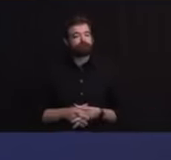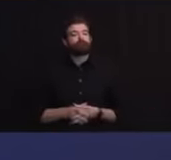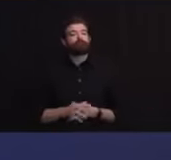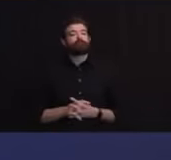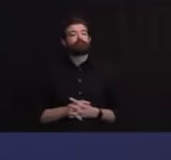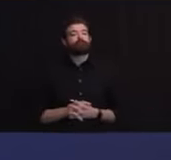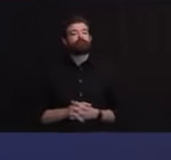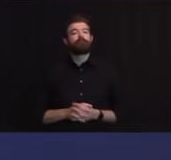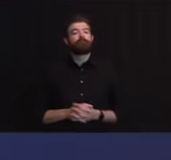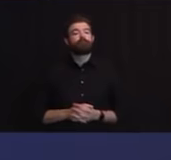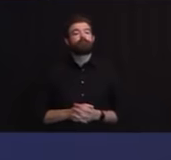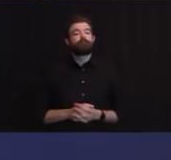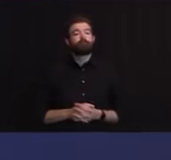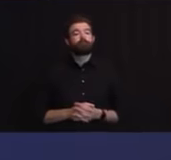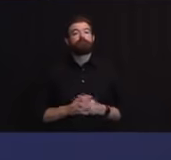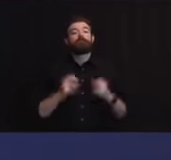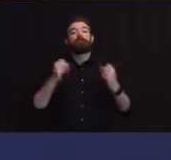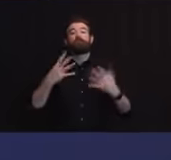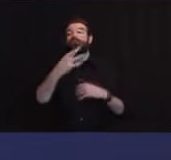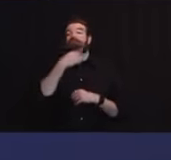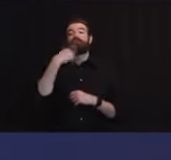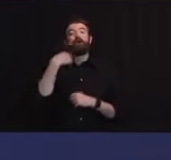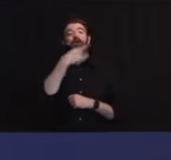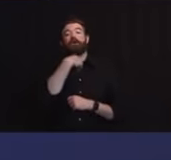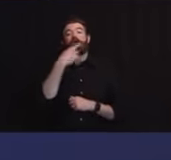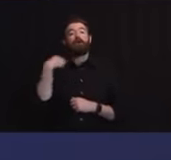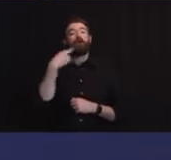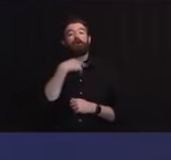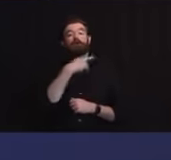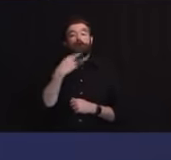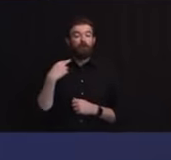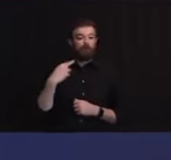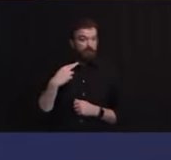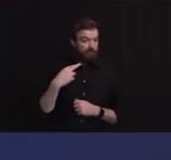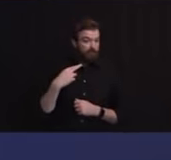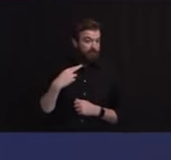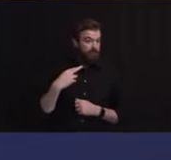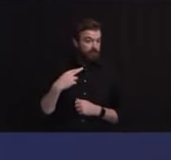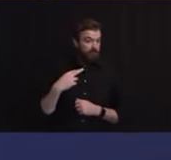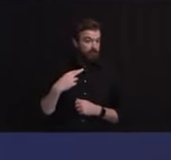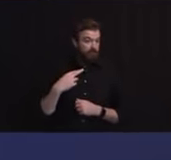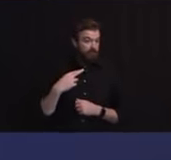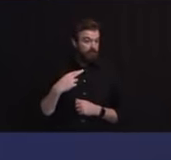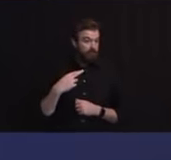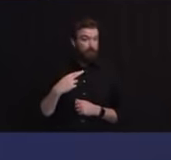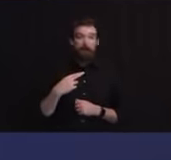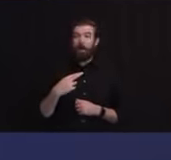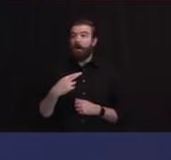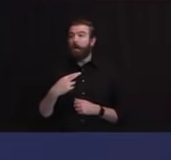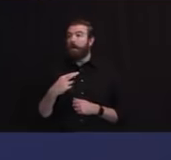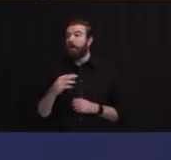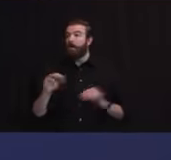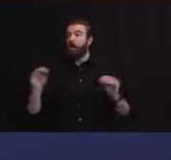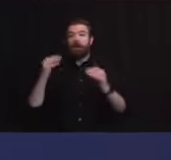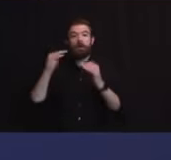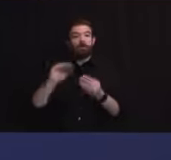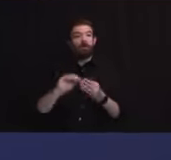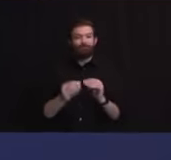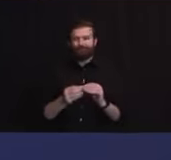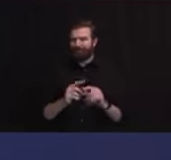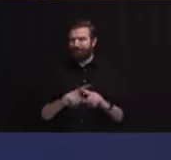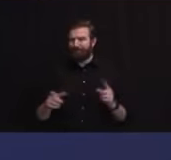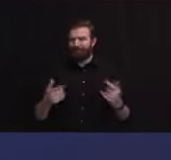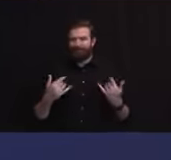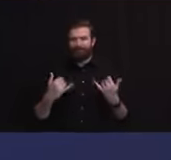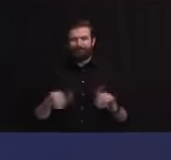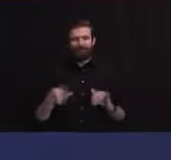talked to said that expanding wouldn't really make a difference because they can't add any more seats without the extra 6 feet. What's the reason I'm going to be not? quick on